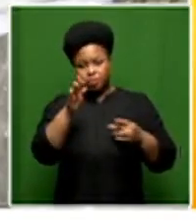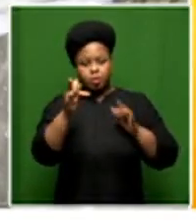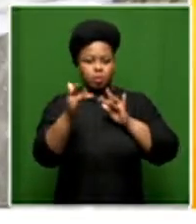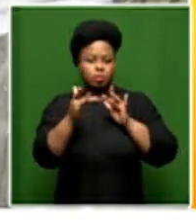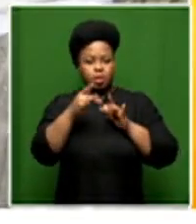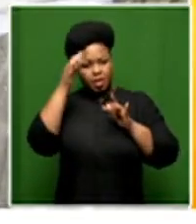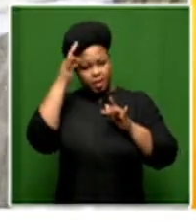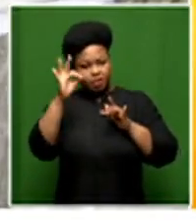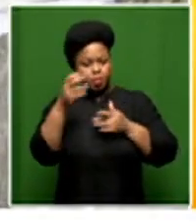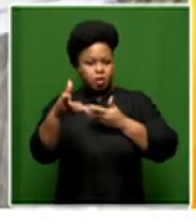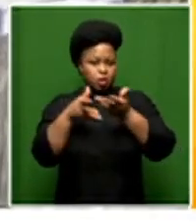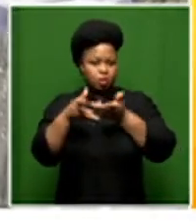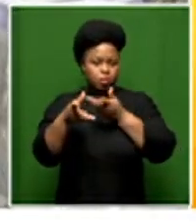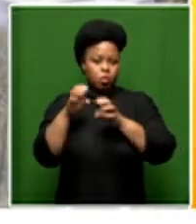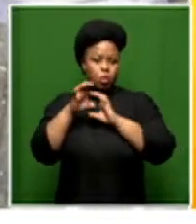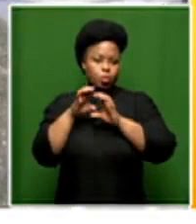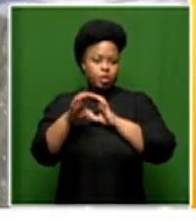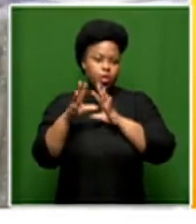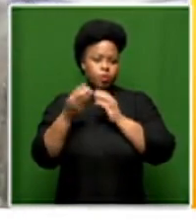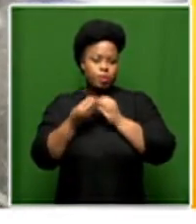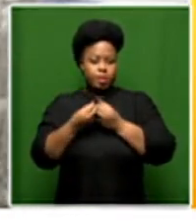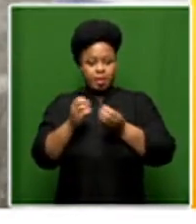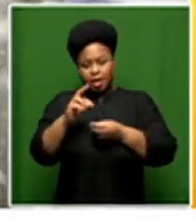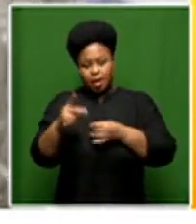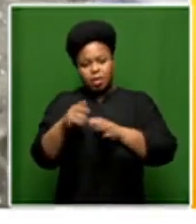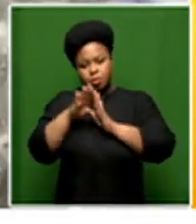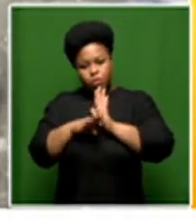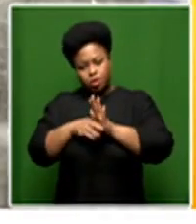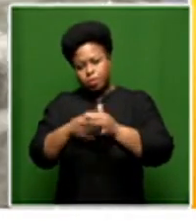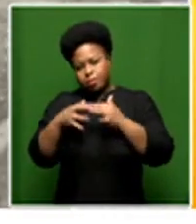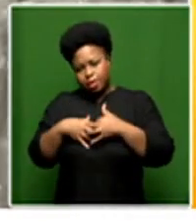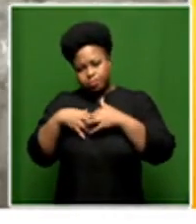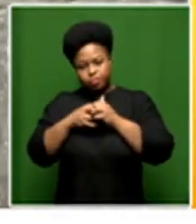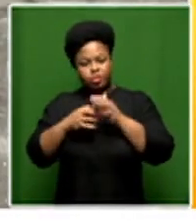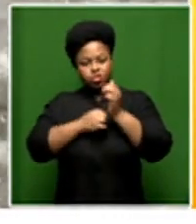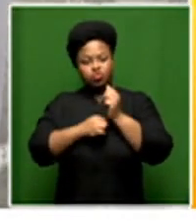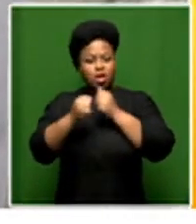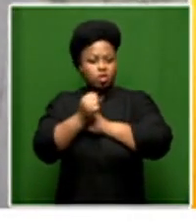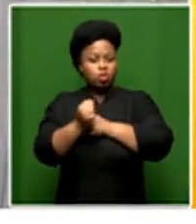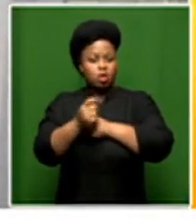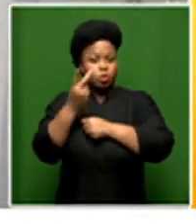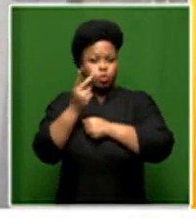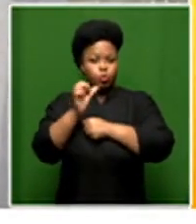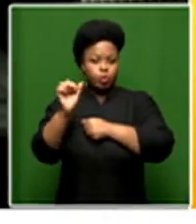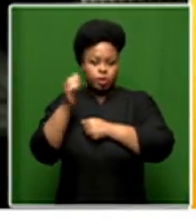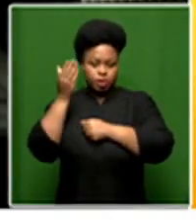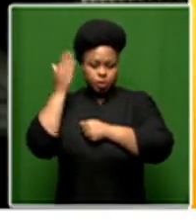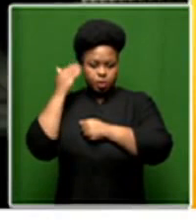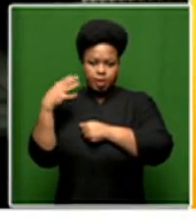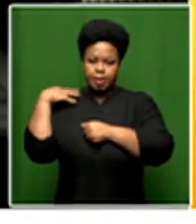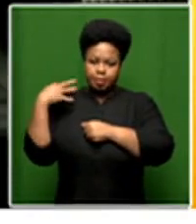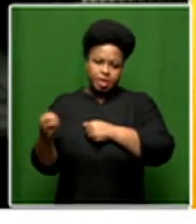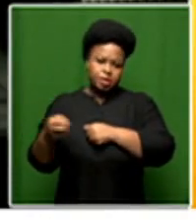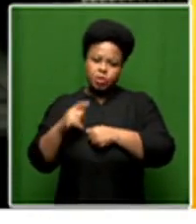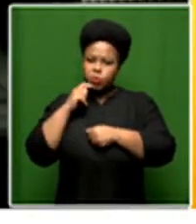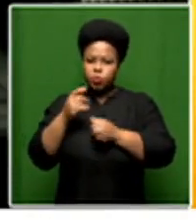also government have developed some programs to do so and establish a structure. For instance, 2 weeks ago, the minister